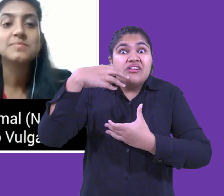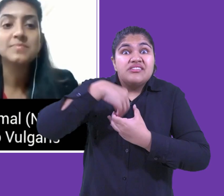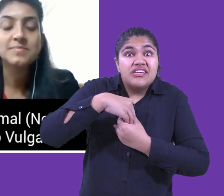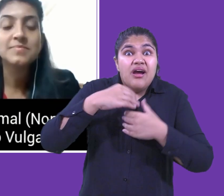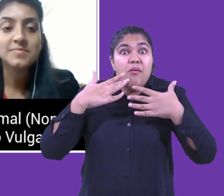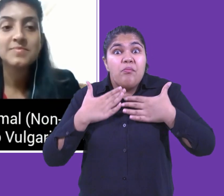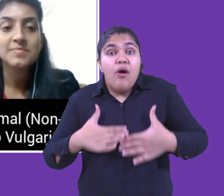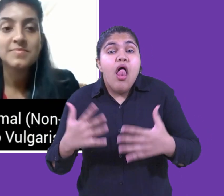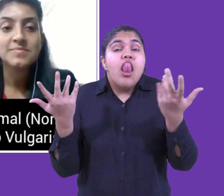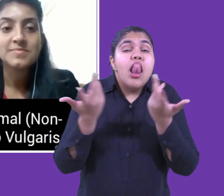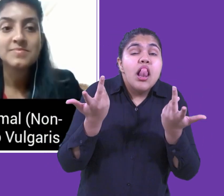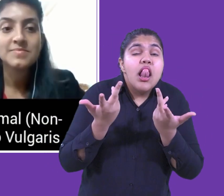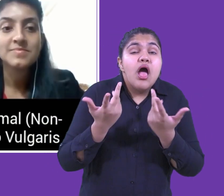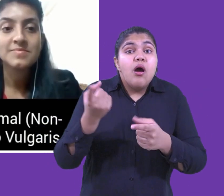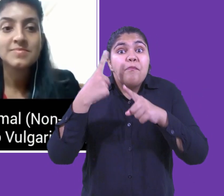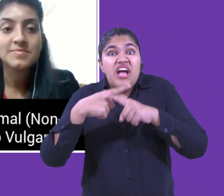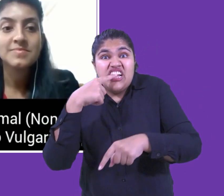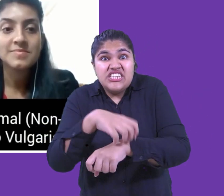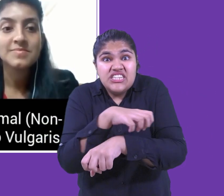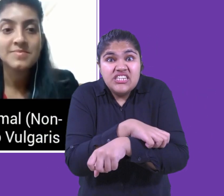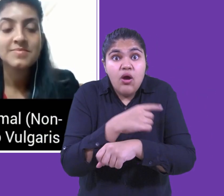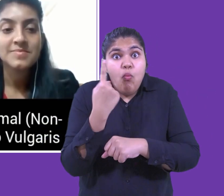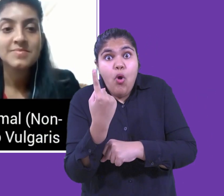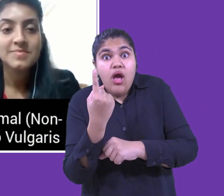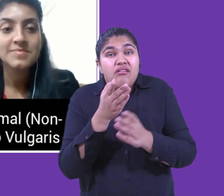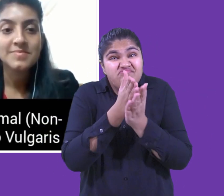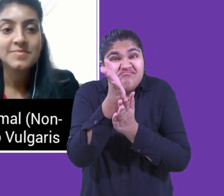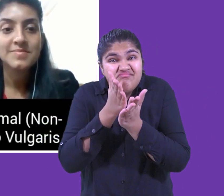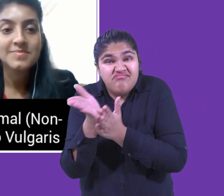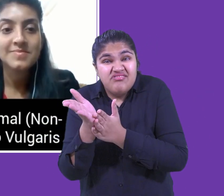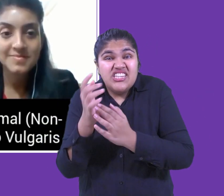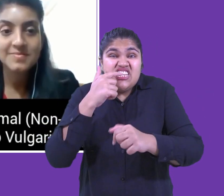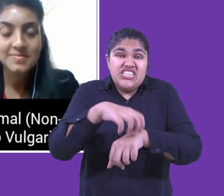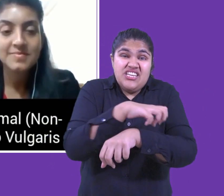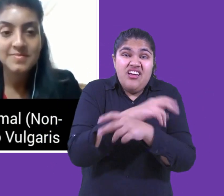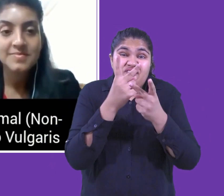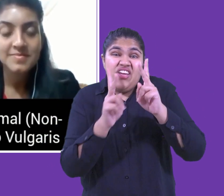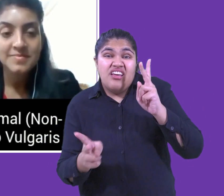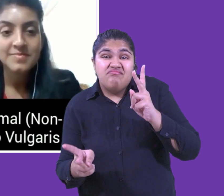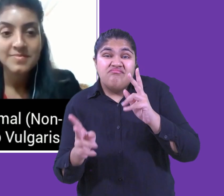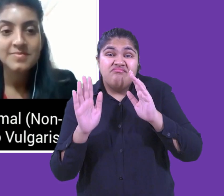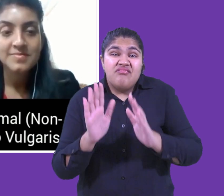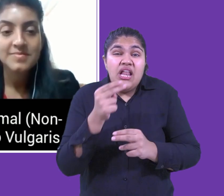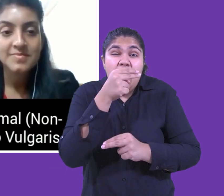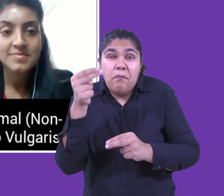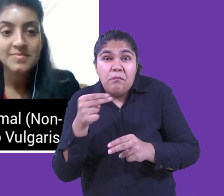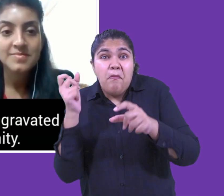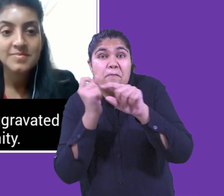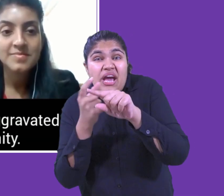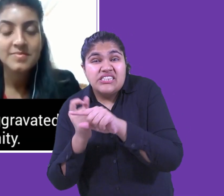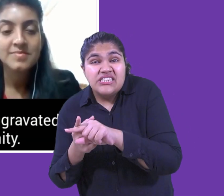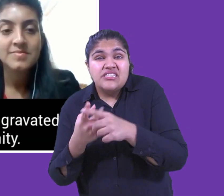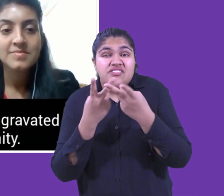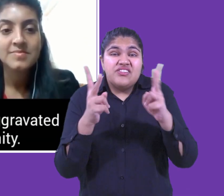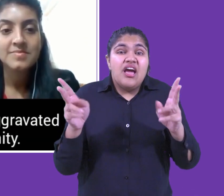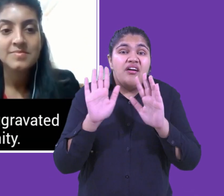The non-dermatomal vitiligo, like vitiligo, superficial vitiligo vulgaris, non-dermatomal vitiligo, these vitiligo get mostly